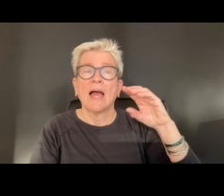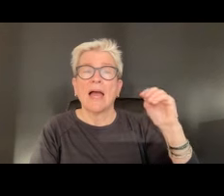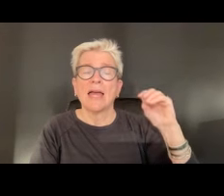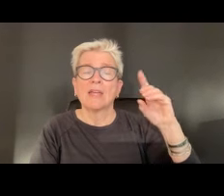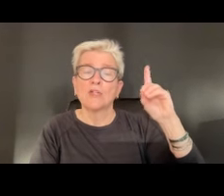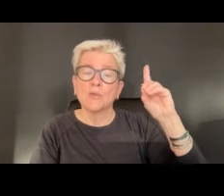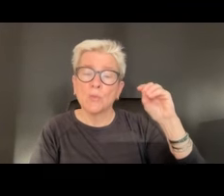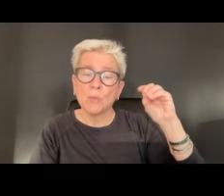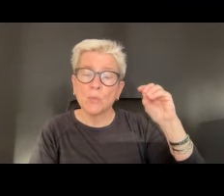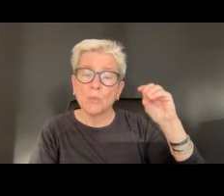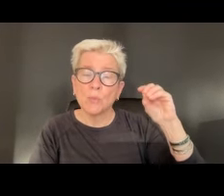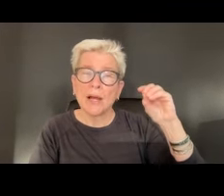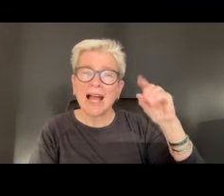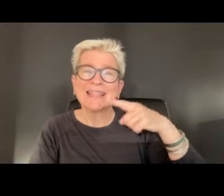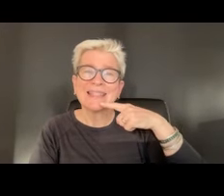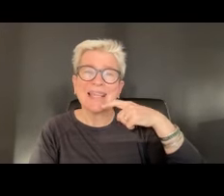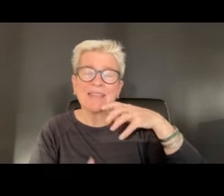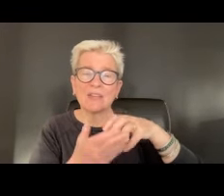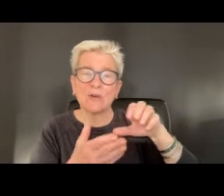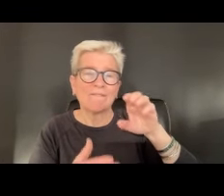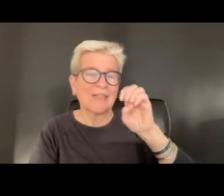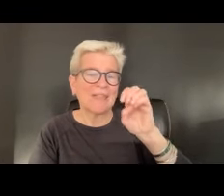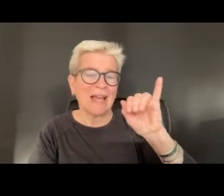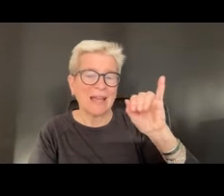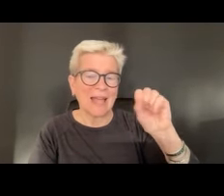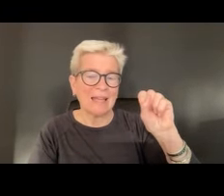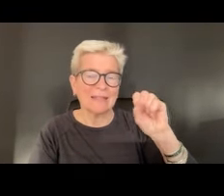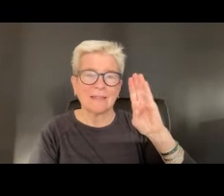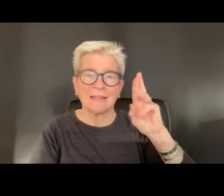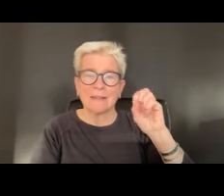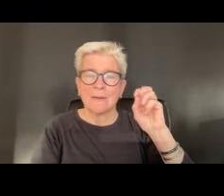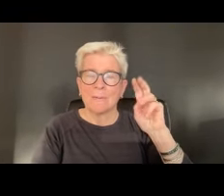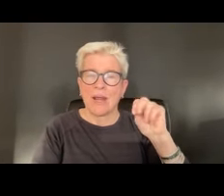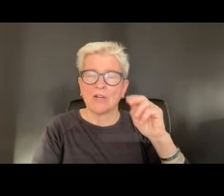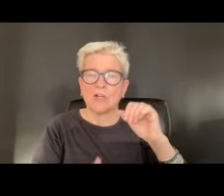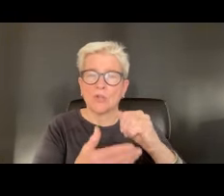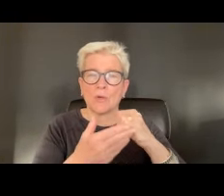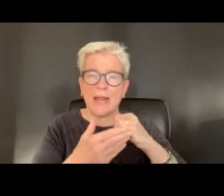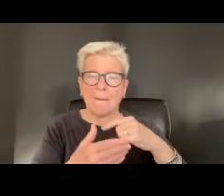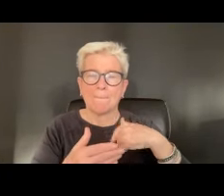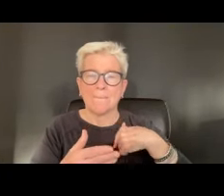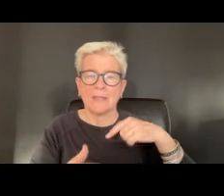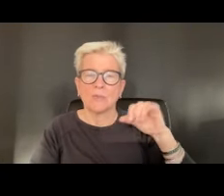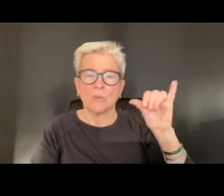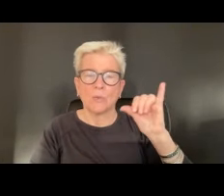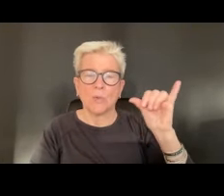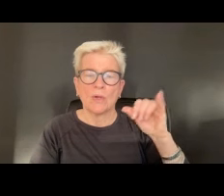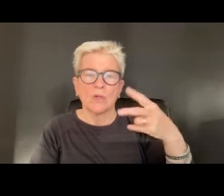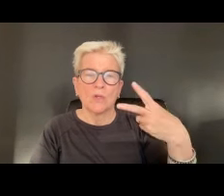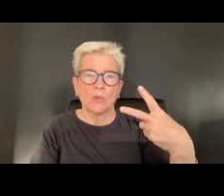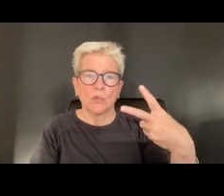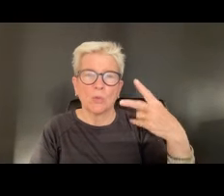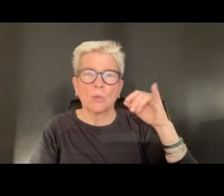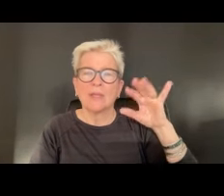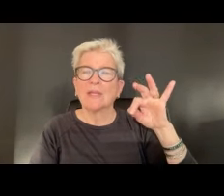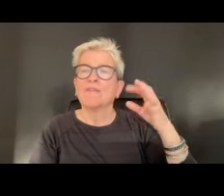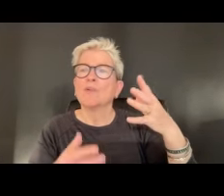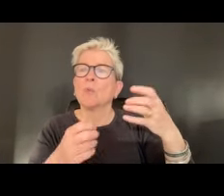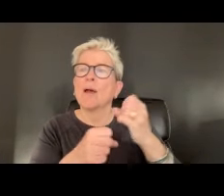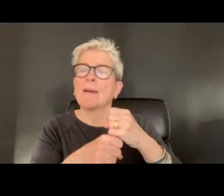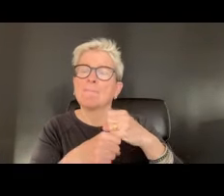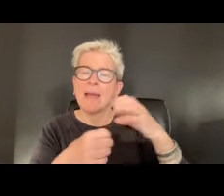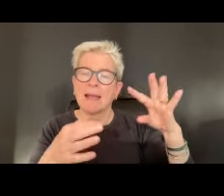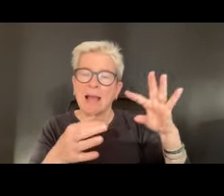I did mention the draft EIS earlier. Maybe Brandon, you can help me with this a little bit here too. There are two, if you want to make a comment